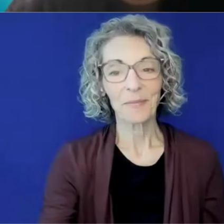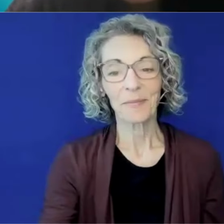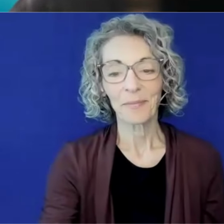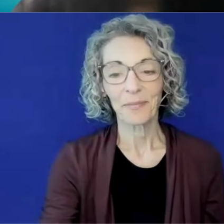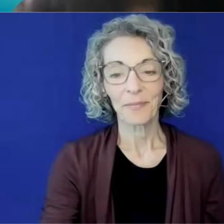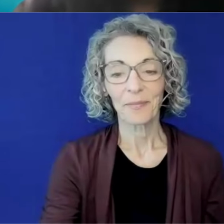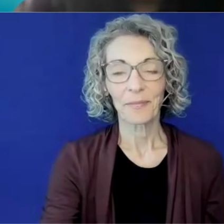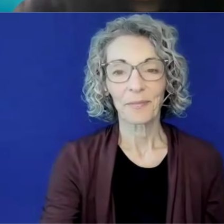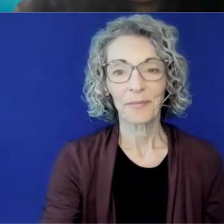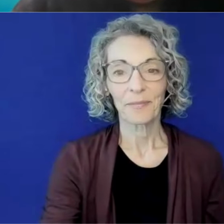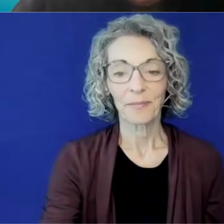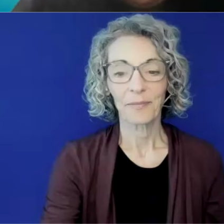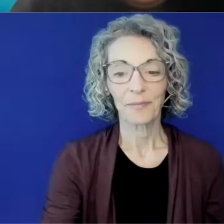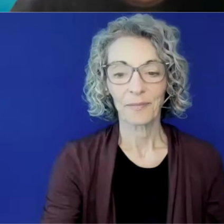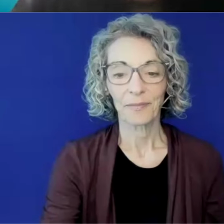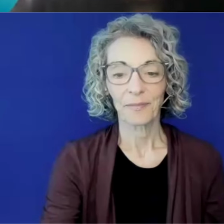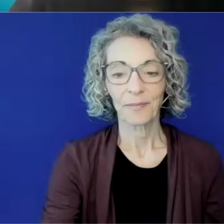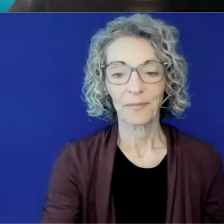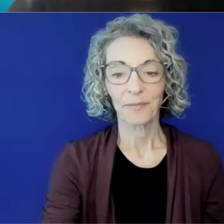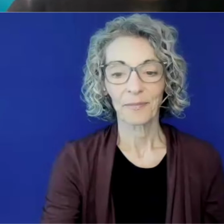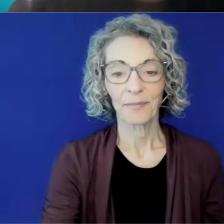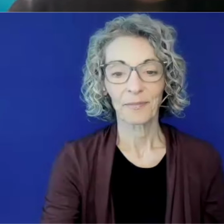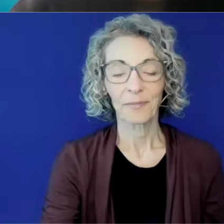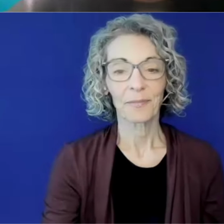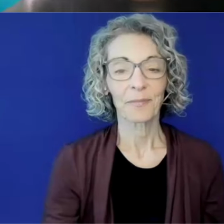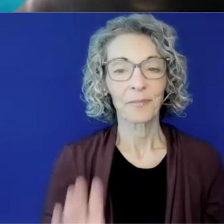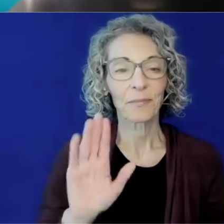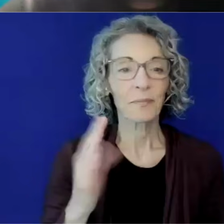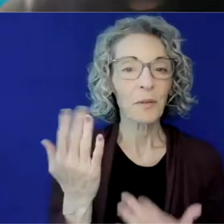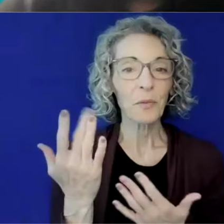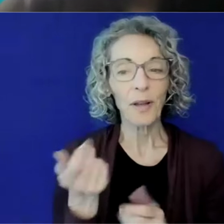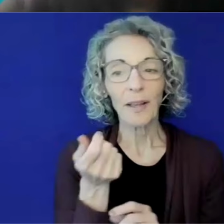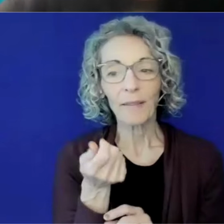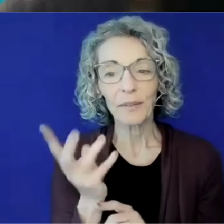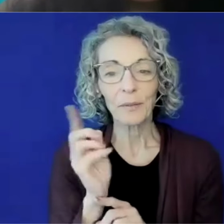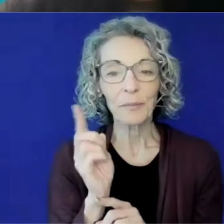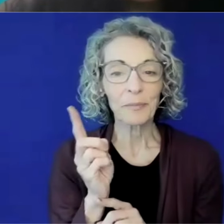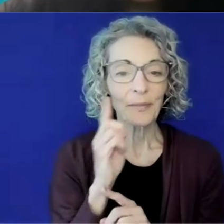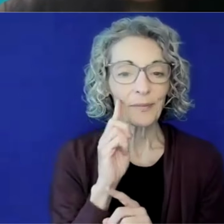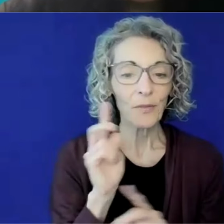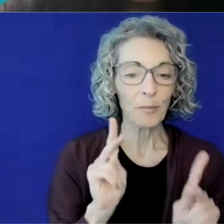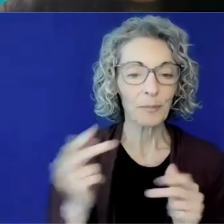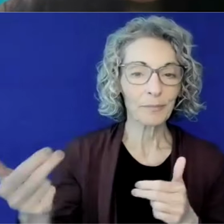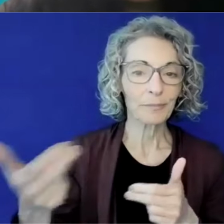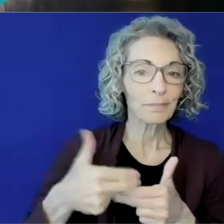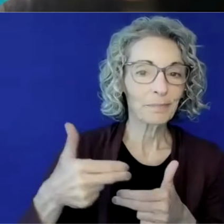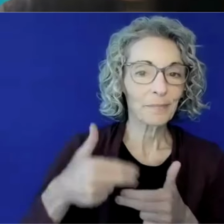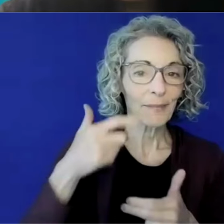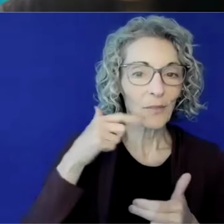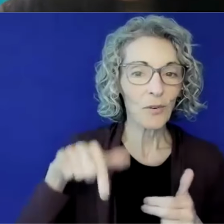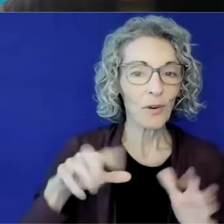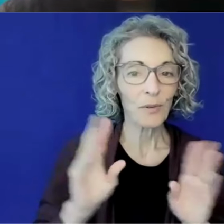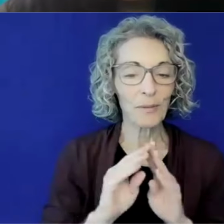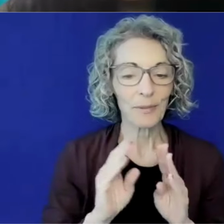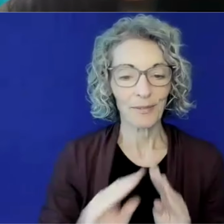We're going to give a few seconds for everyone to be able to join us for today's webinar.